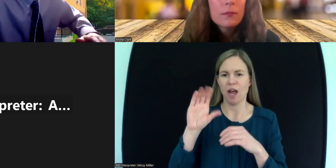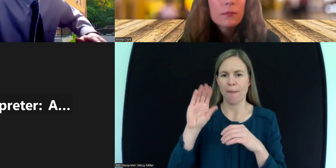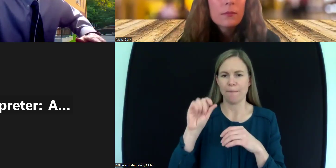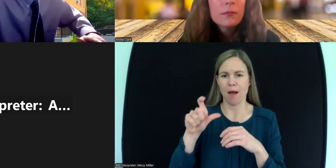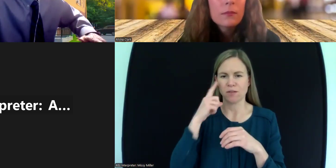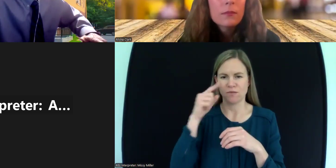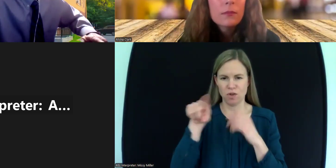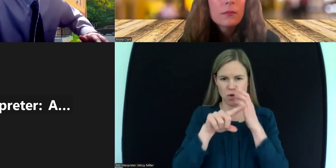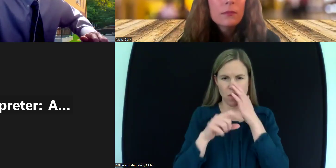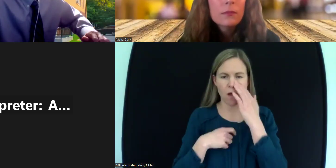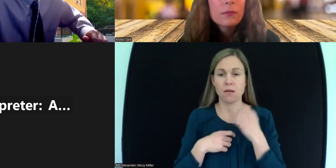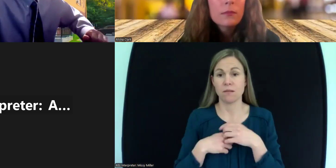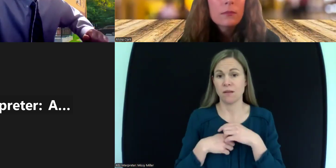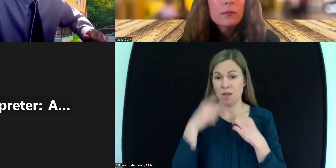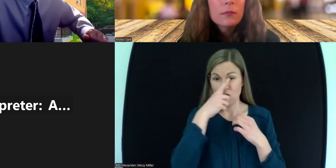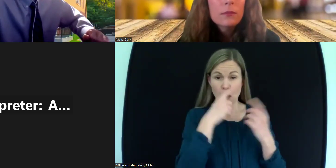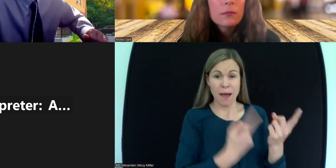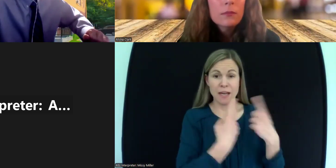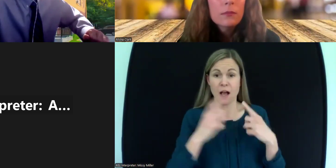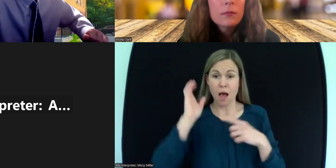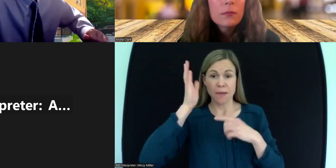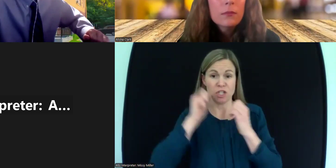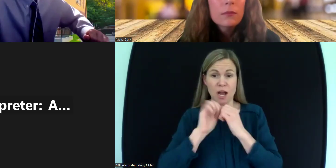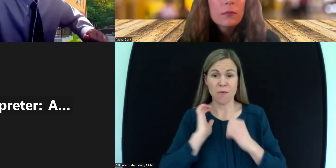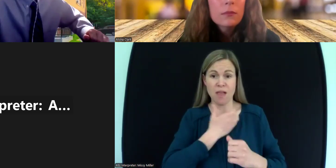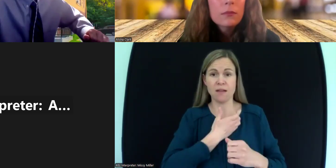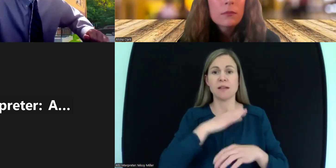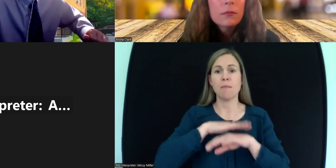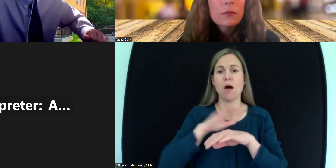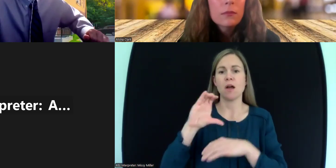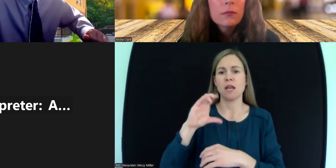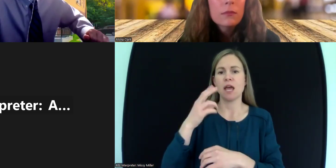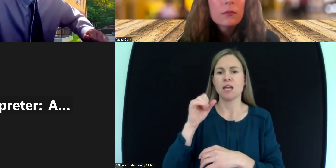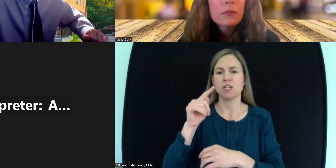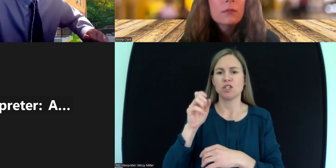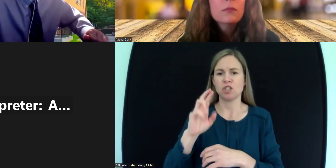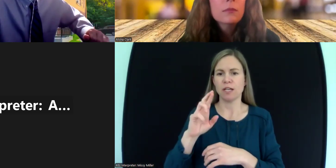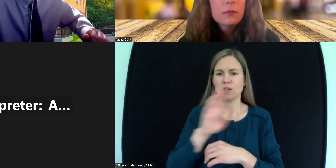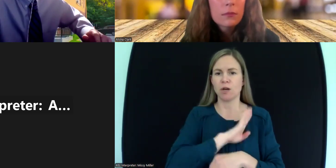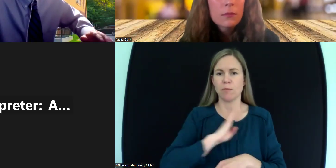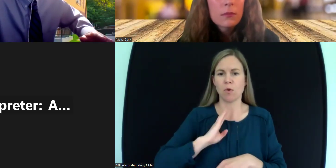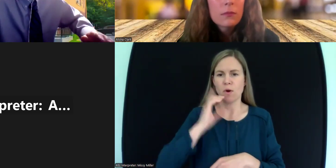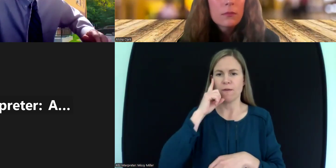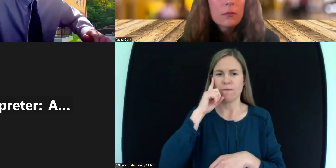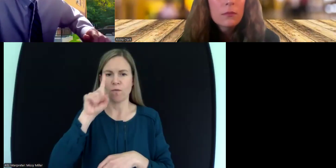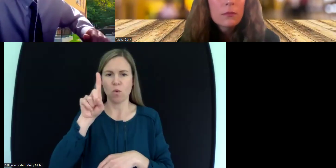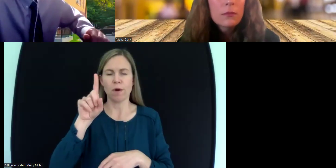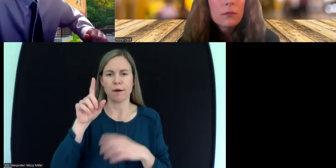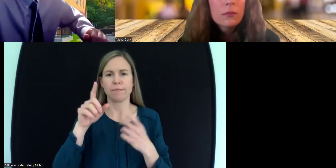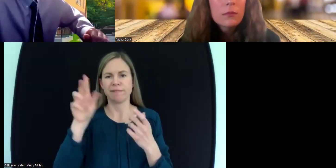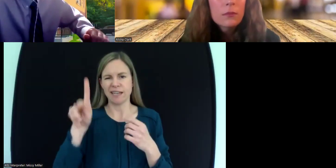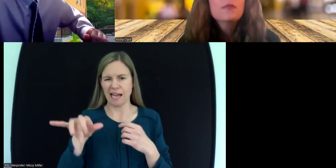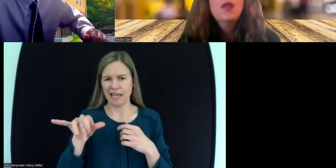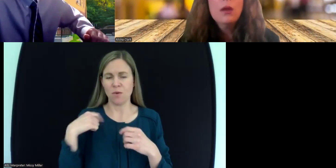I'm on a Chester board for the Arc of Central Kentucky, which is we have our own little